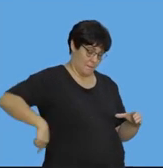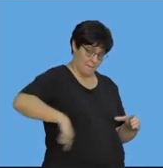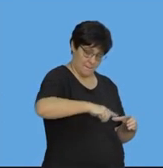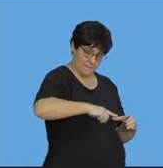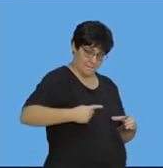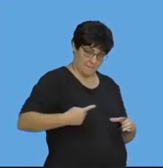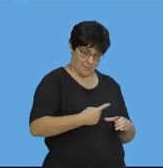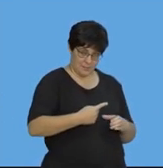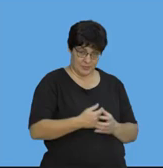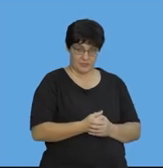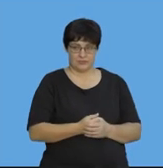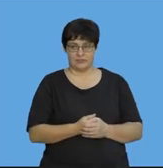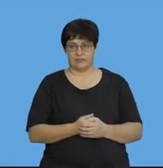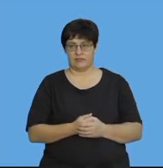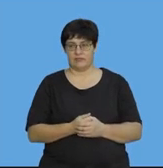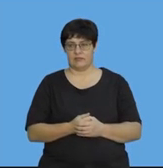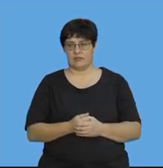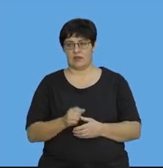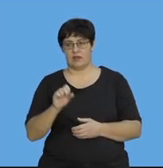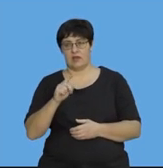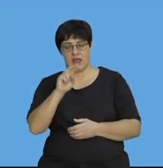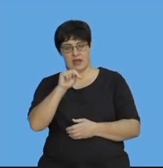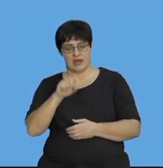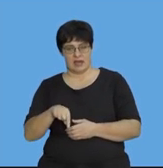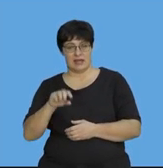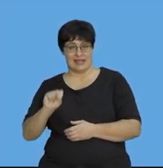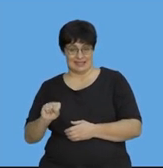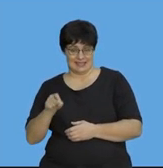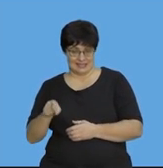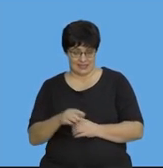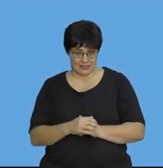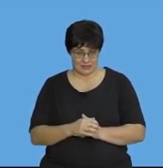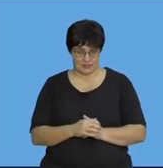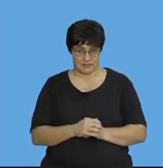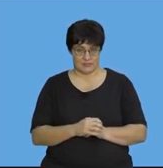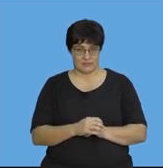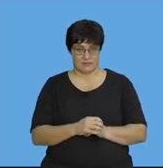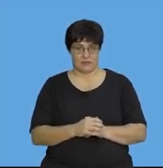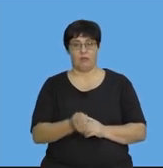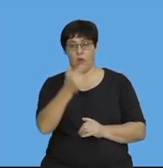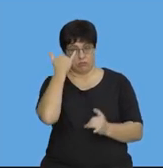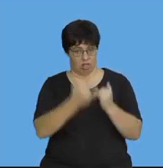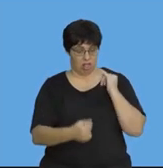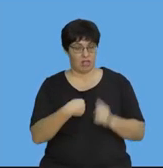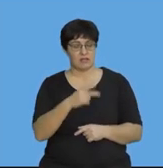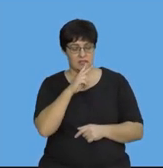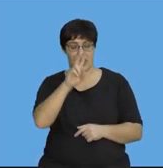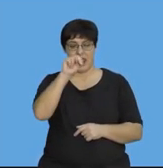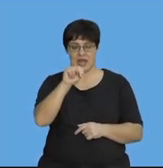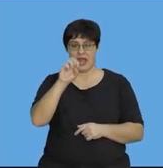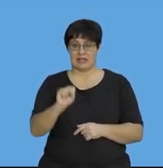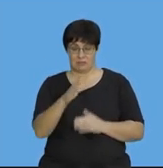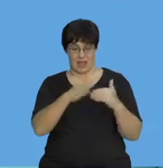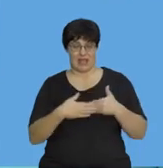ball. I haven't put the right units. It's Newton seconds. Almost got that wrong. Newton seconds,